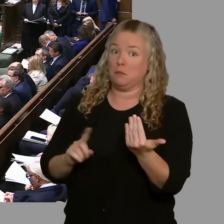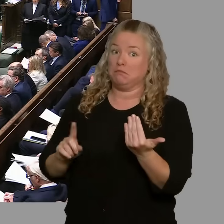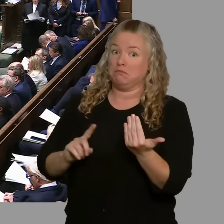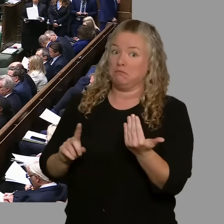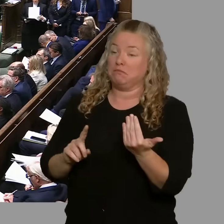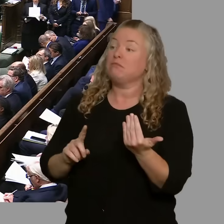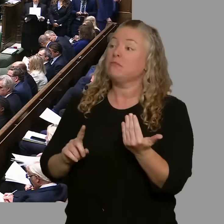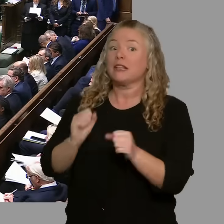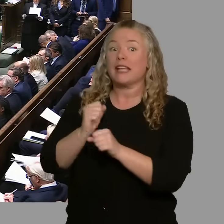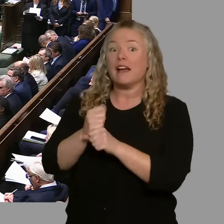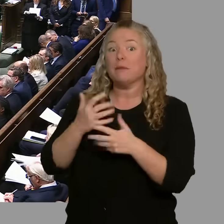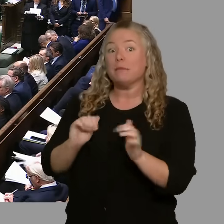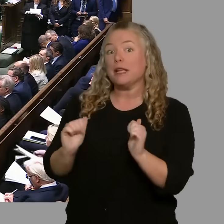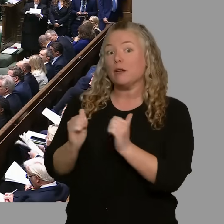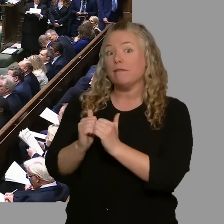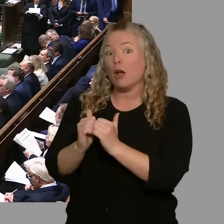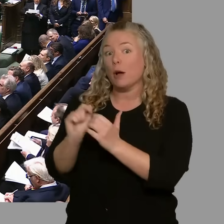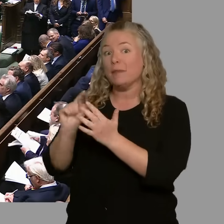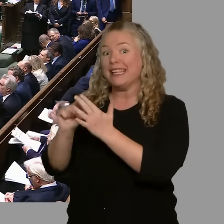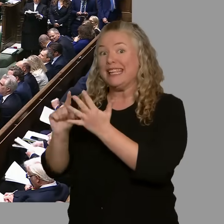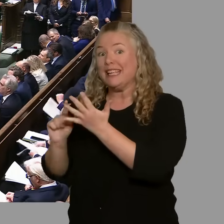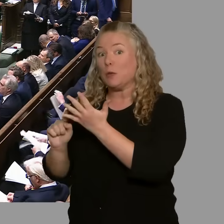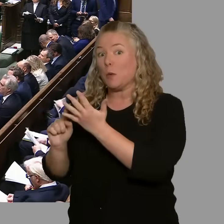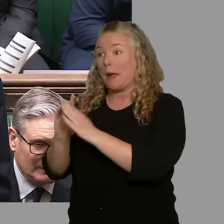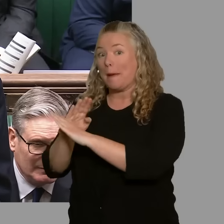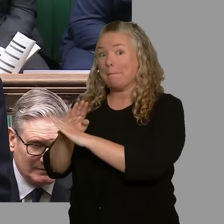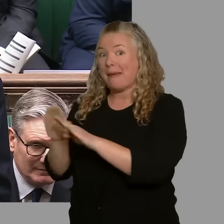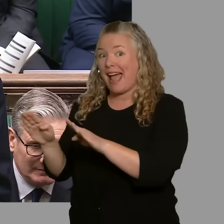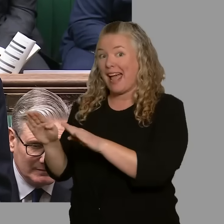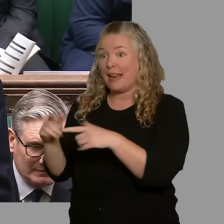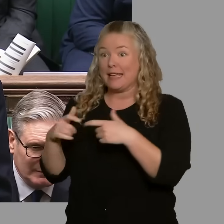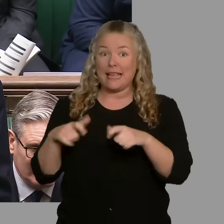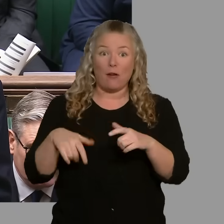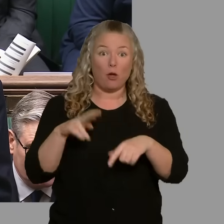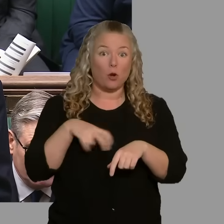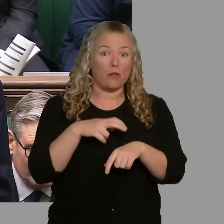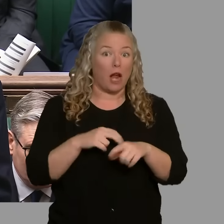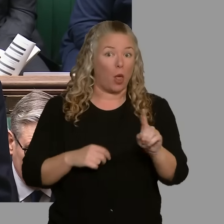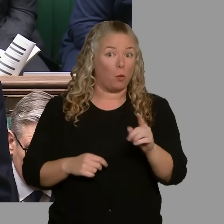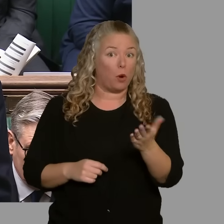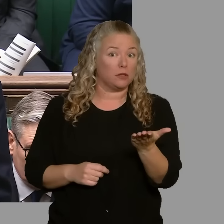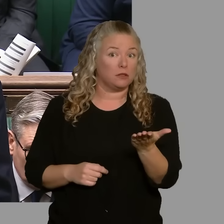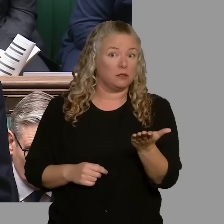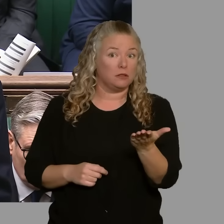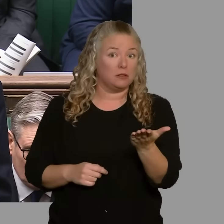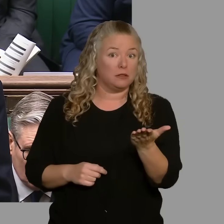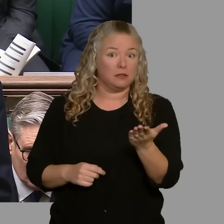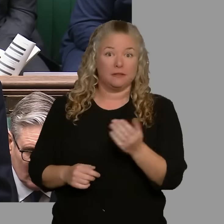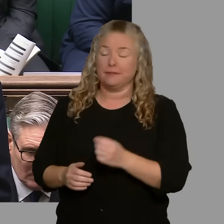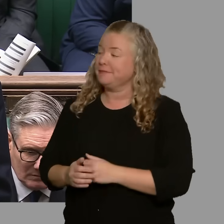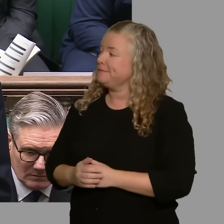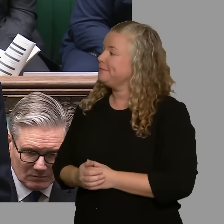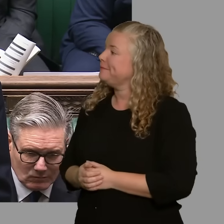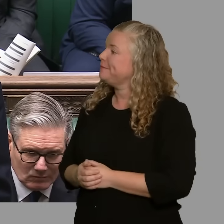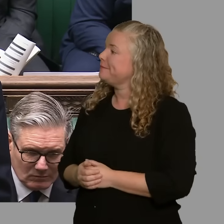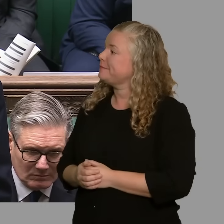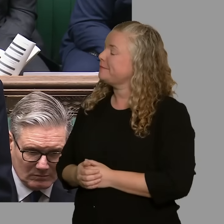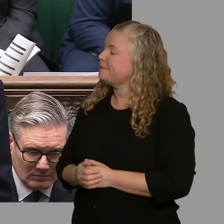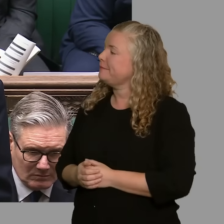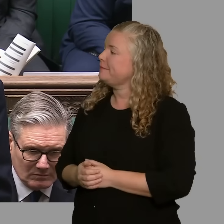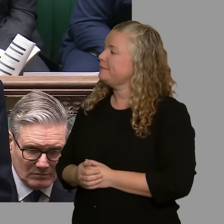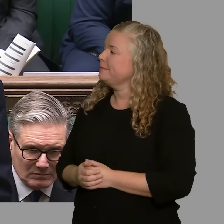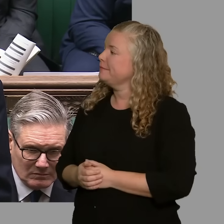government's intention that the ban. It is certainly the government's intention that the ban will apply in Northern Ireland, because I think it's very important